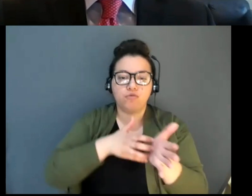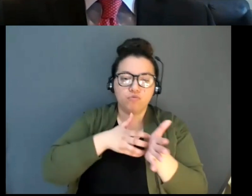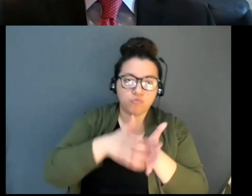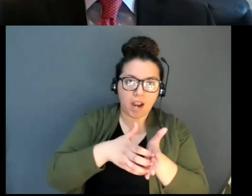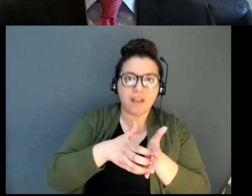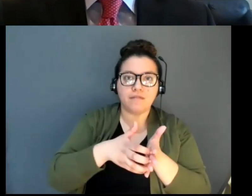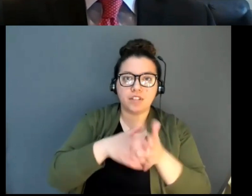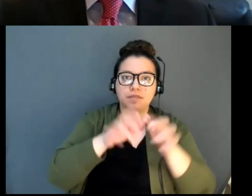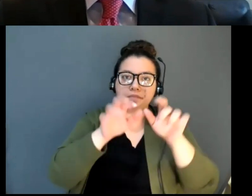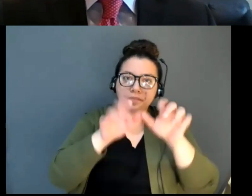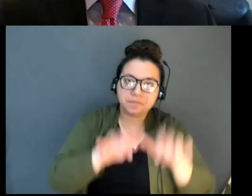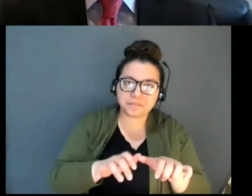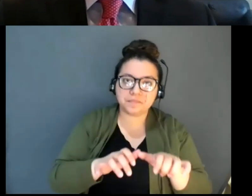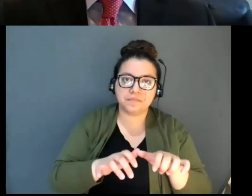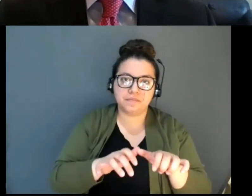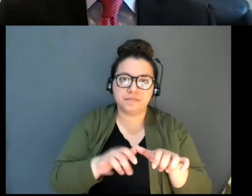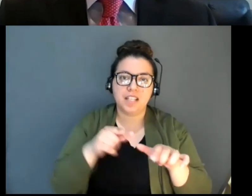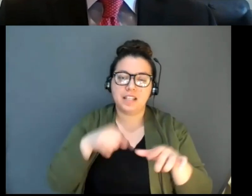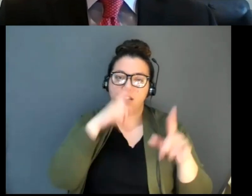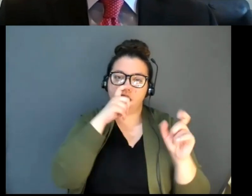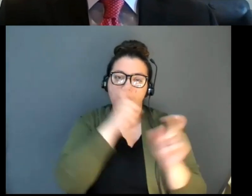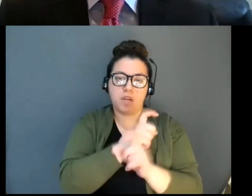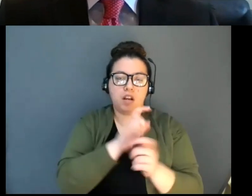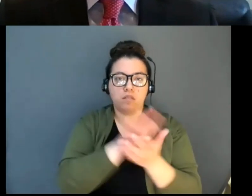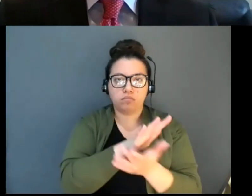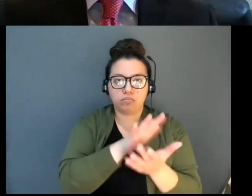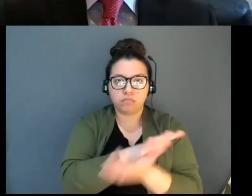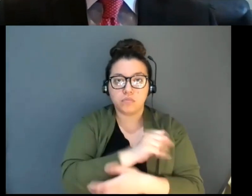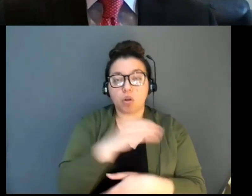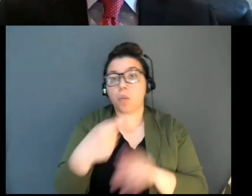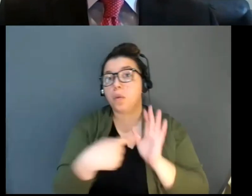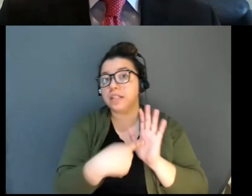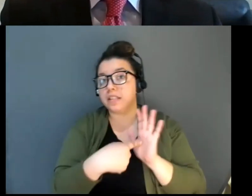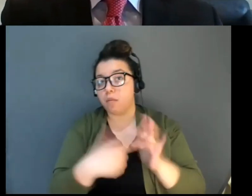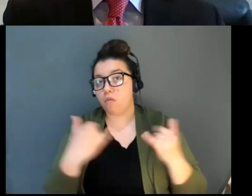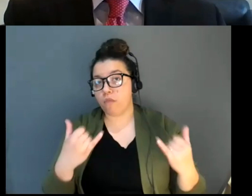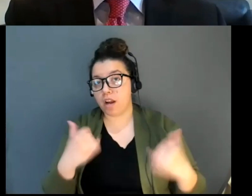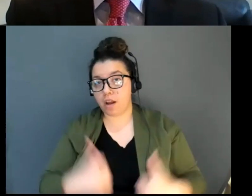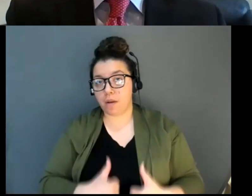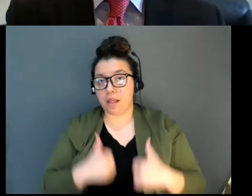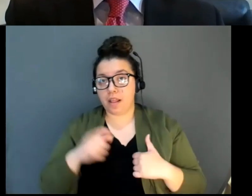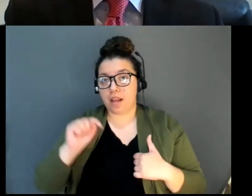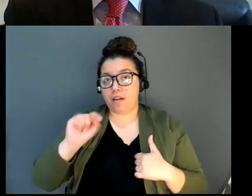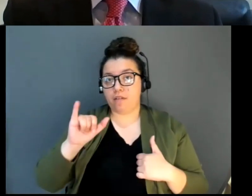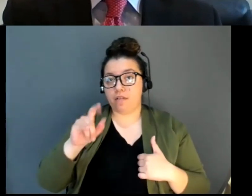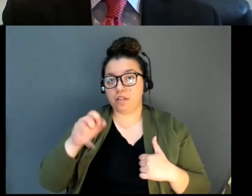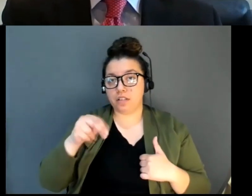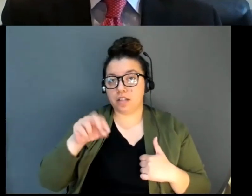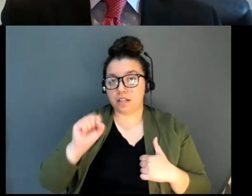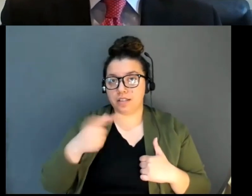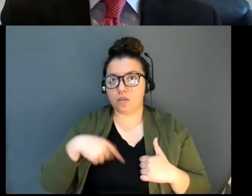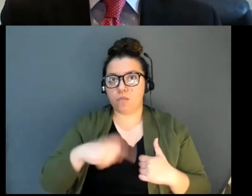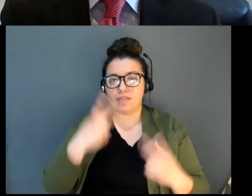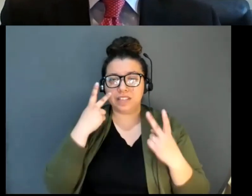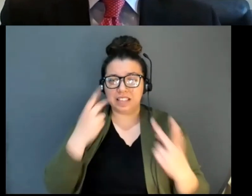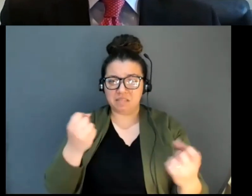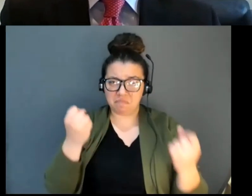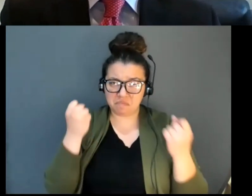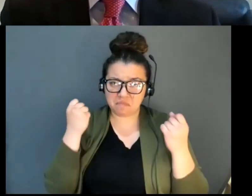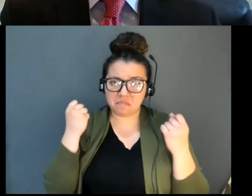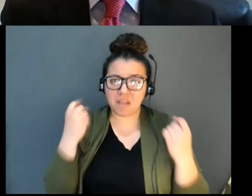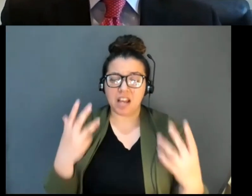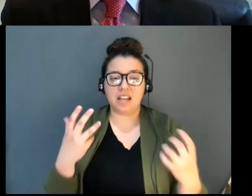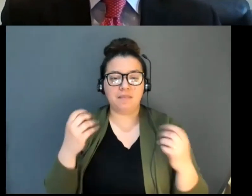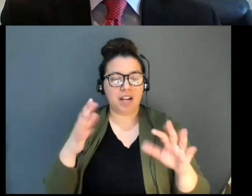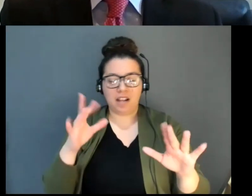complicated. For example, we live in Tysons, and right now we've seen dozens and dozens of documents. These dozens